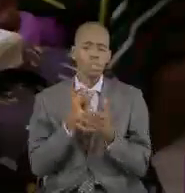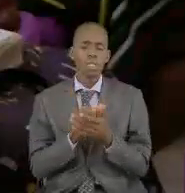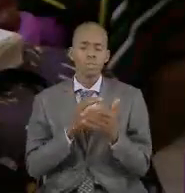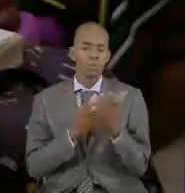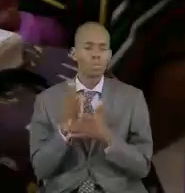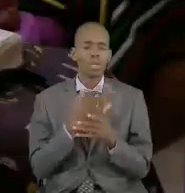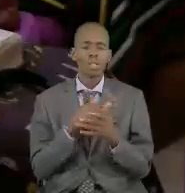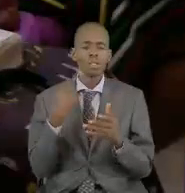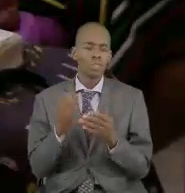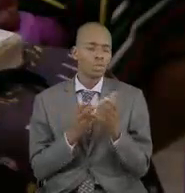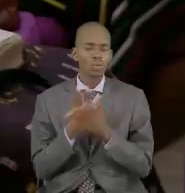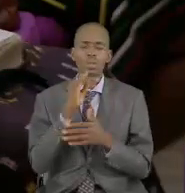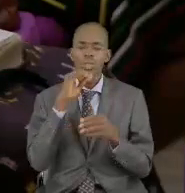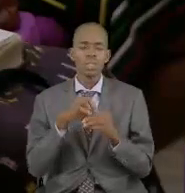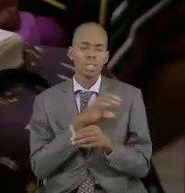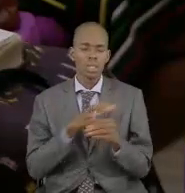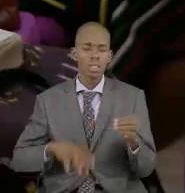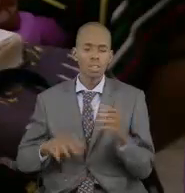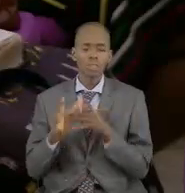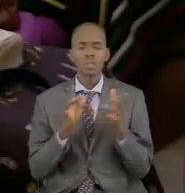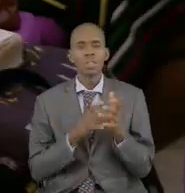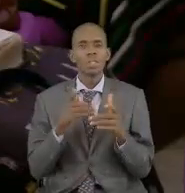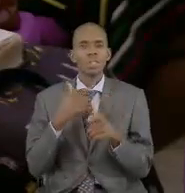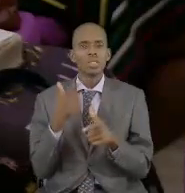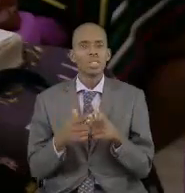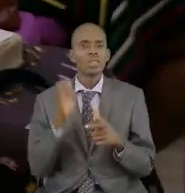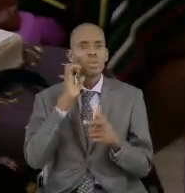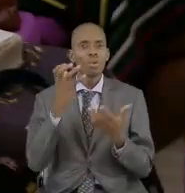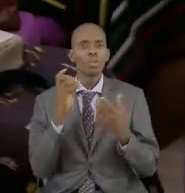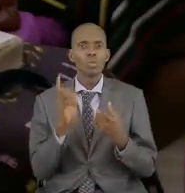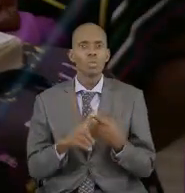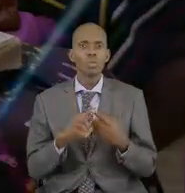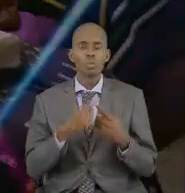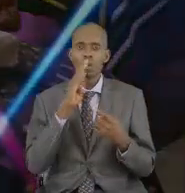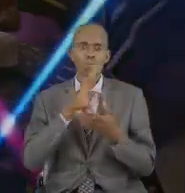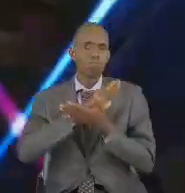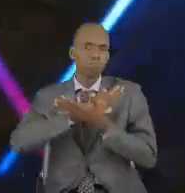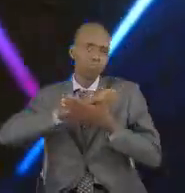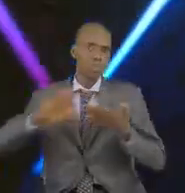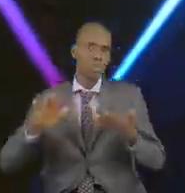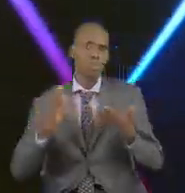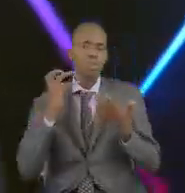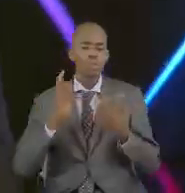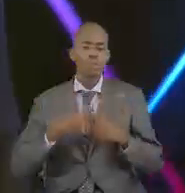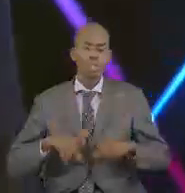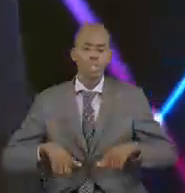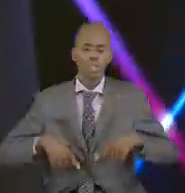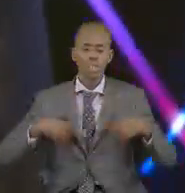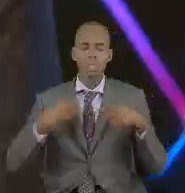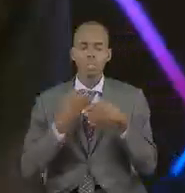in Christ, you want to live plain, you want to live clear, you want to live